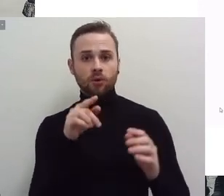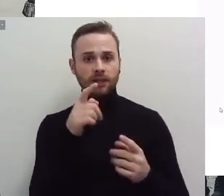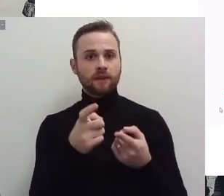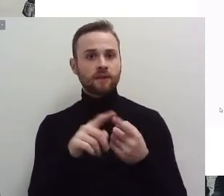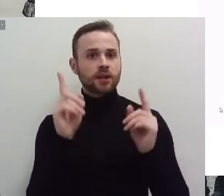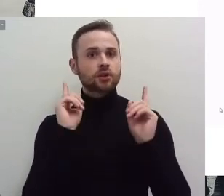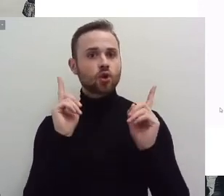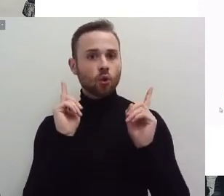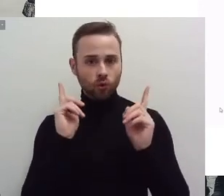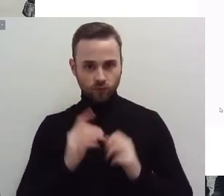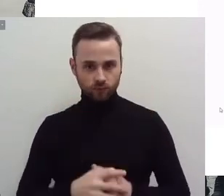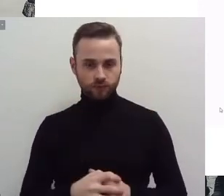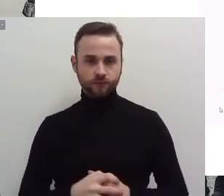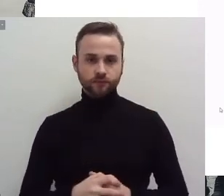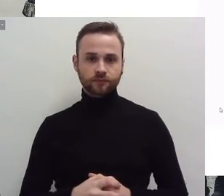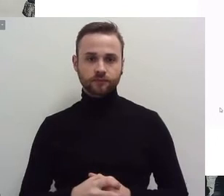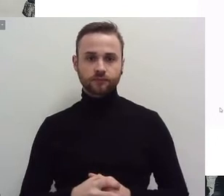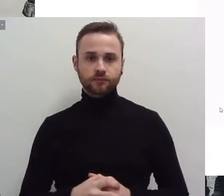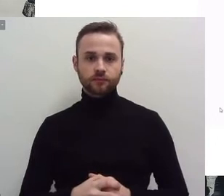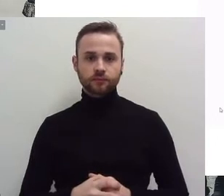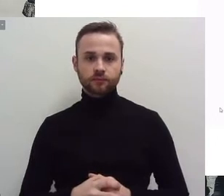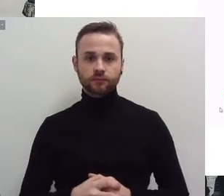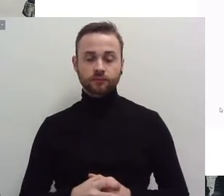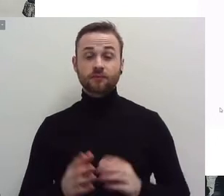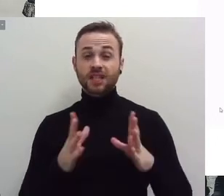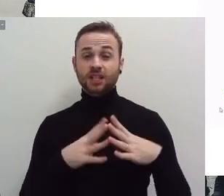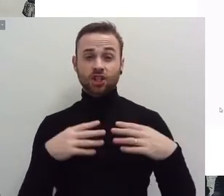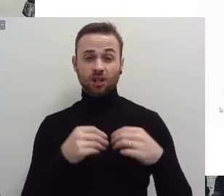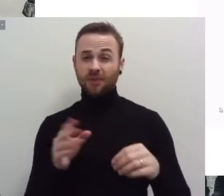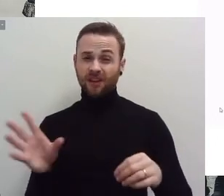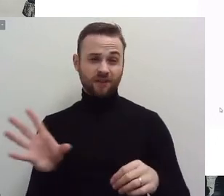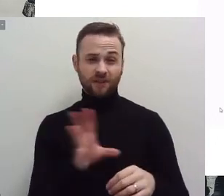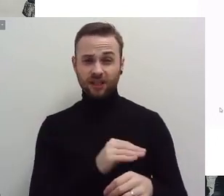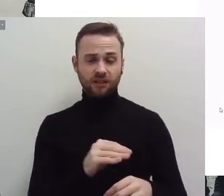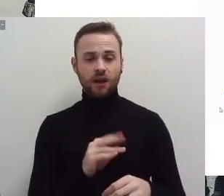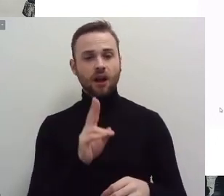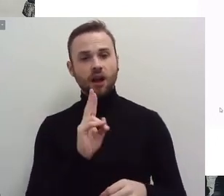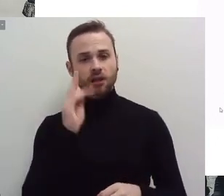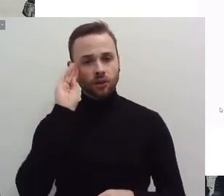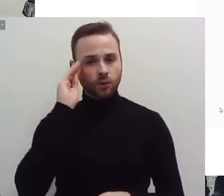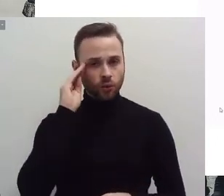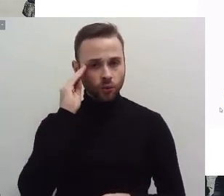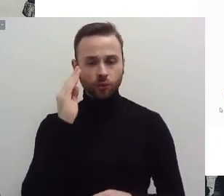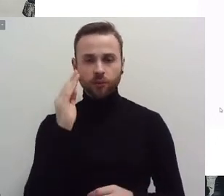always respected the rights of a child, and some practices have been clearly against the law.